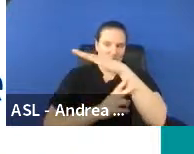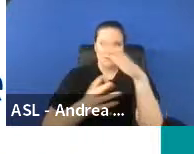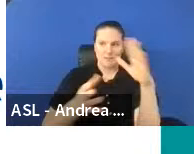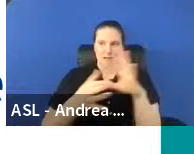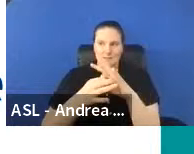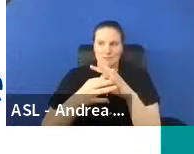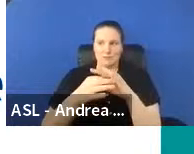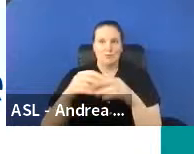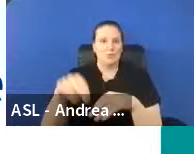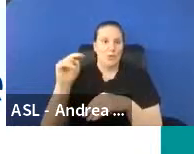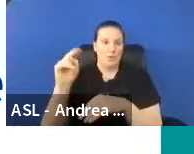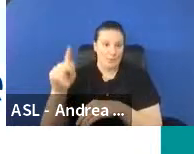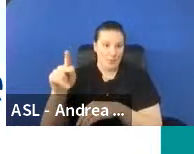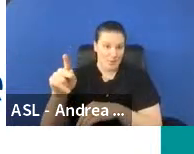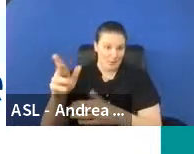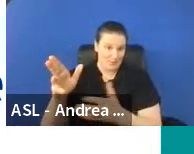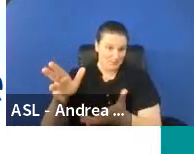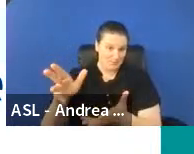to North Portland.